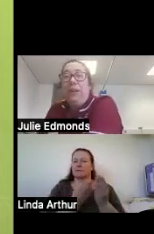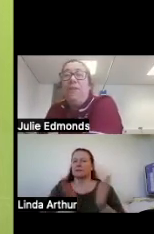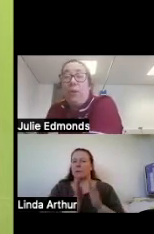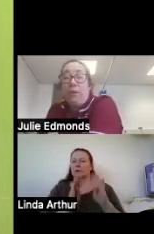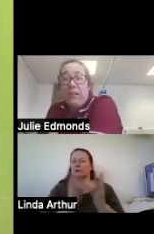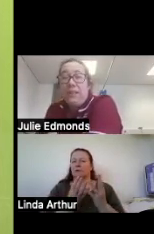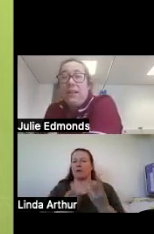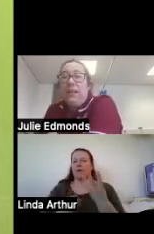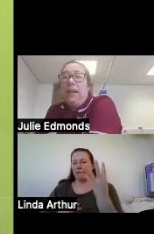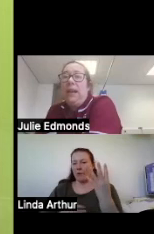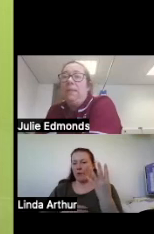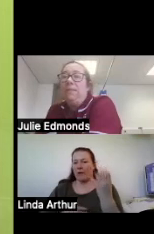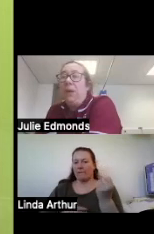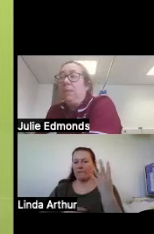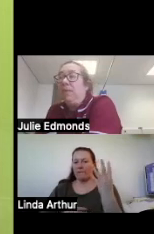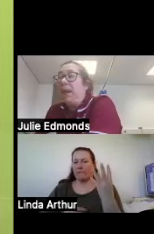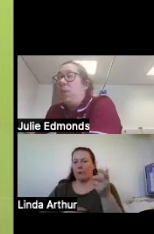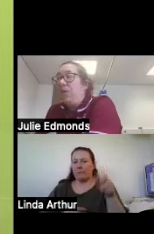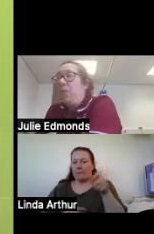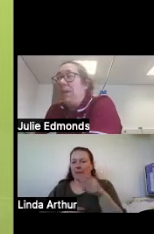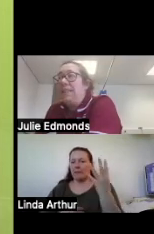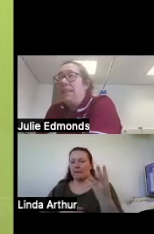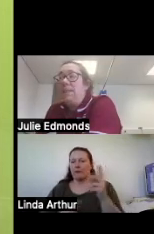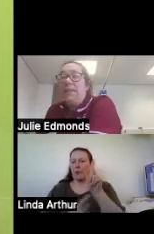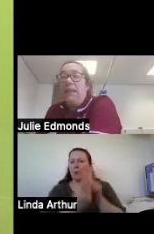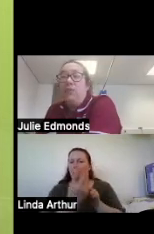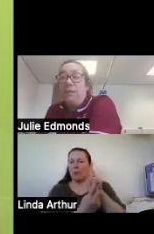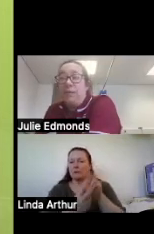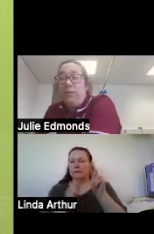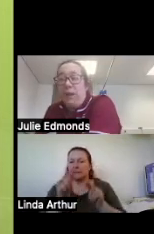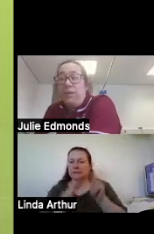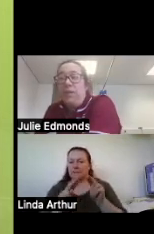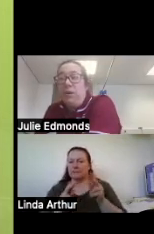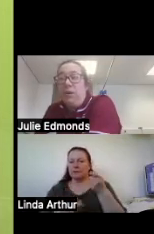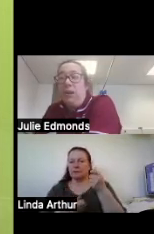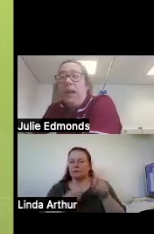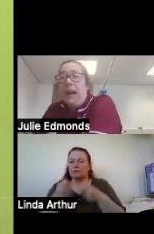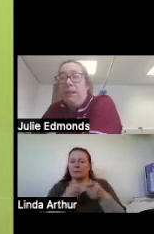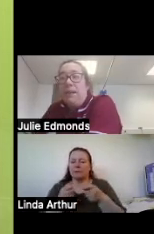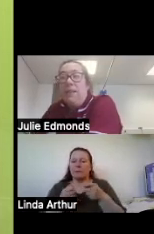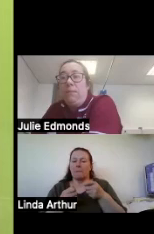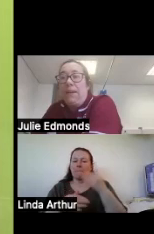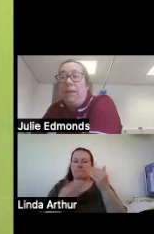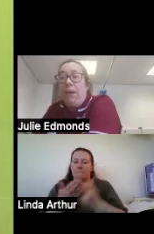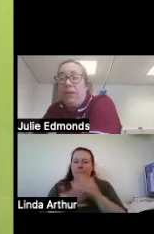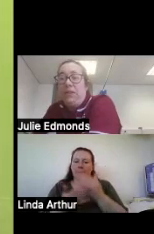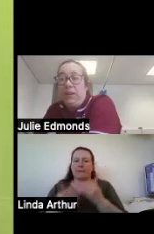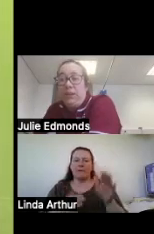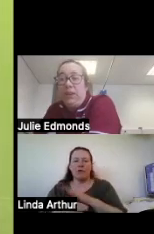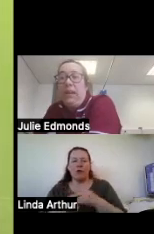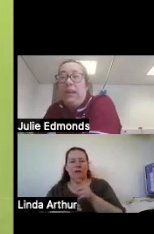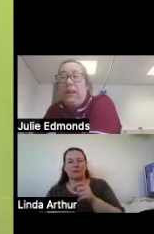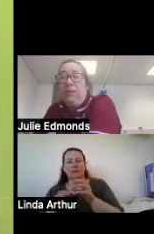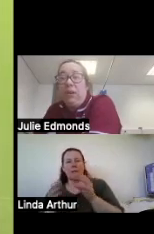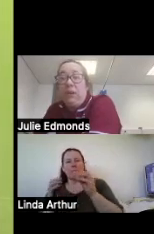currently only four of us. We provide a one-to-one assessment and treatment programs for all areas of bladder and bowel